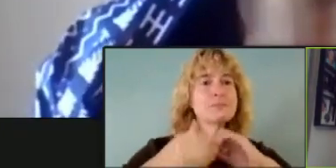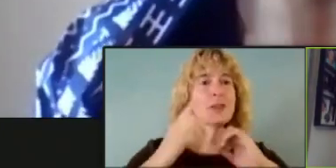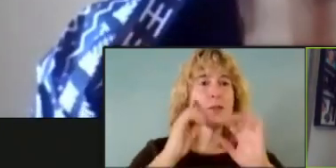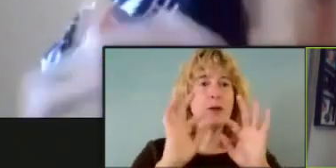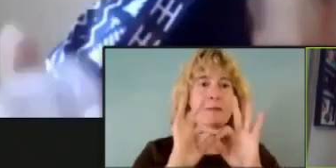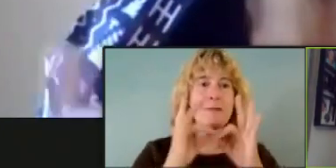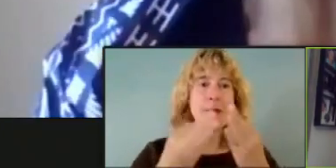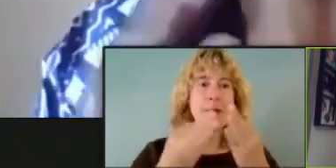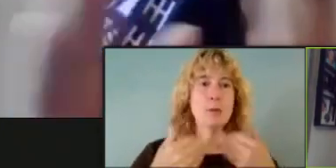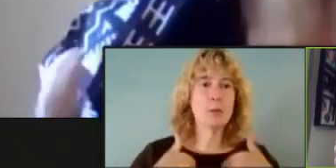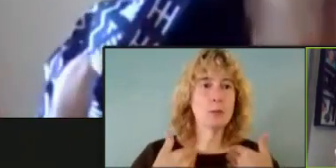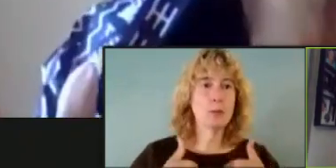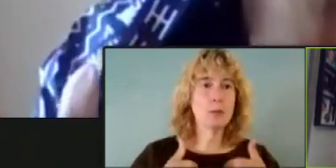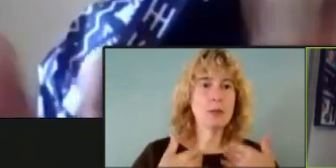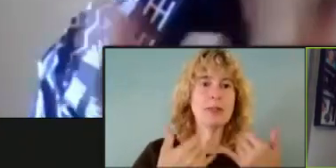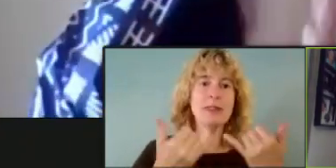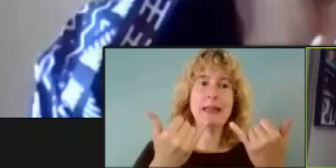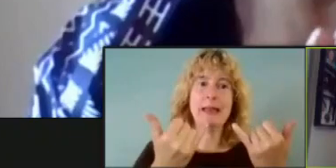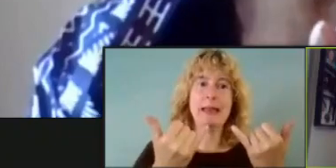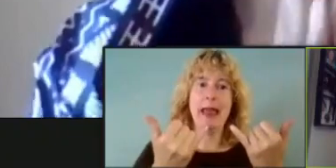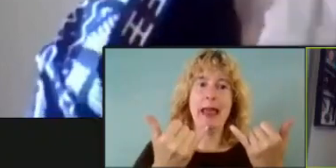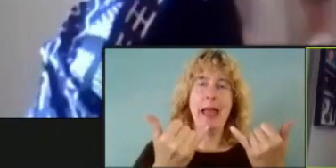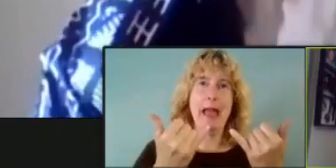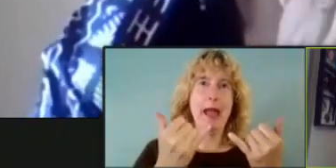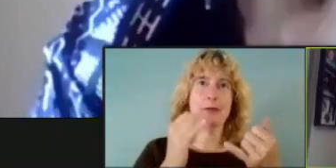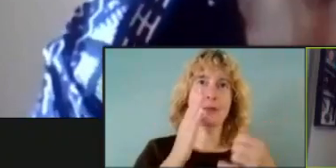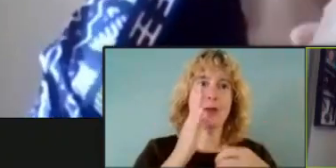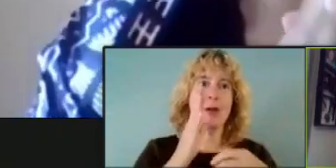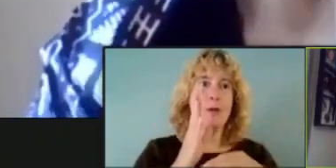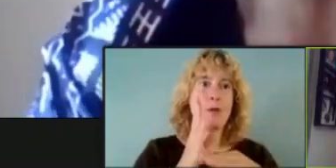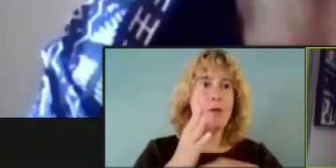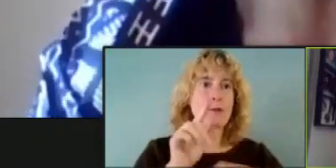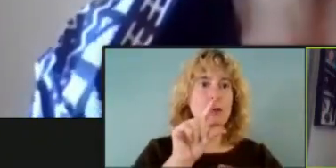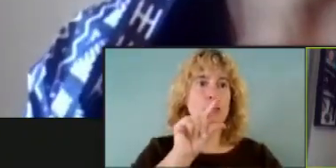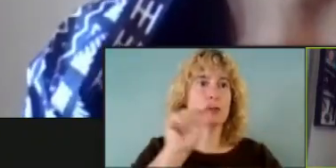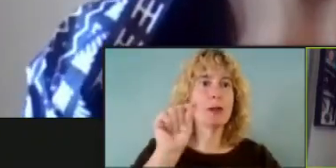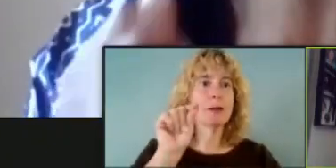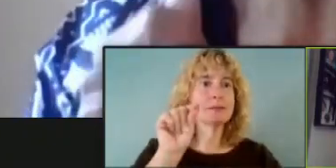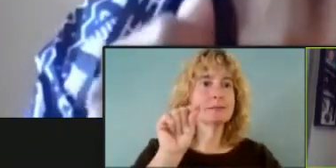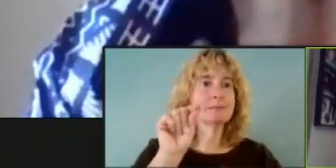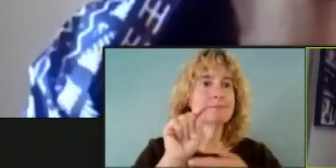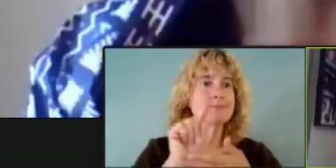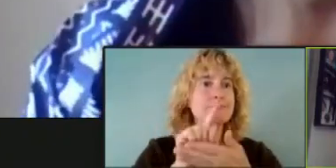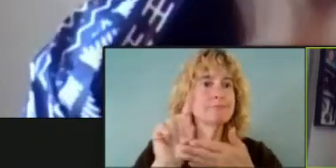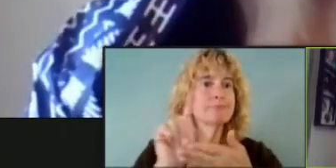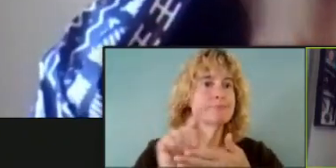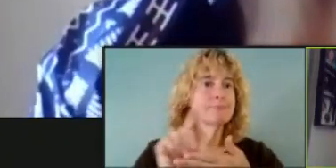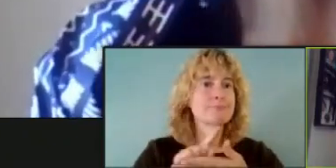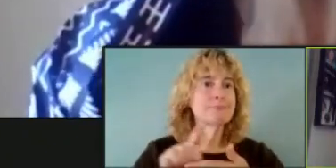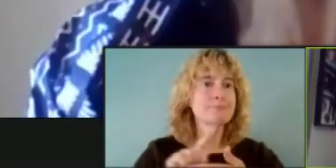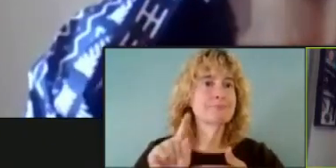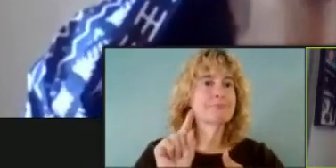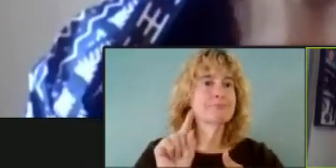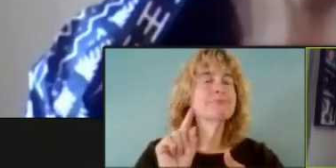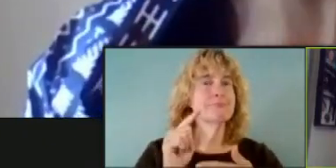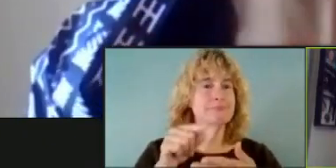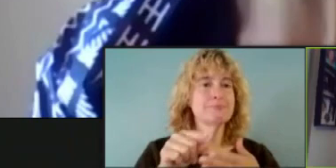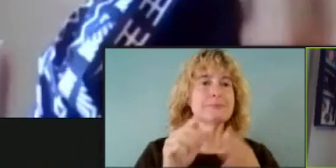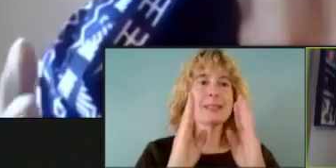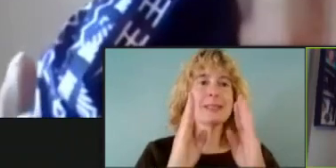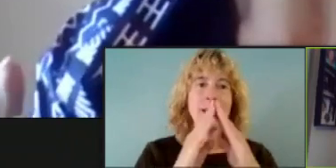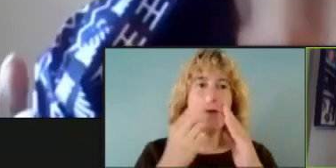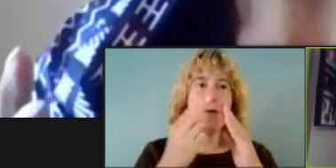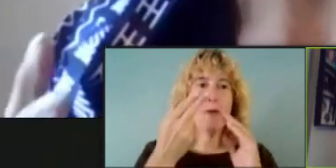going into our 20 plus times of coming to you, Detroit, with facts, with information,